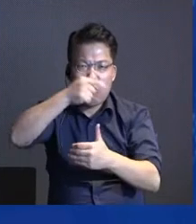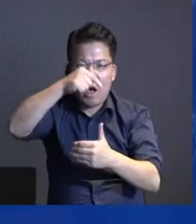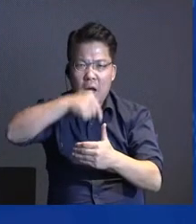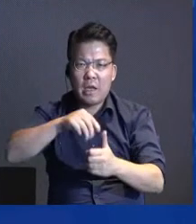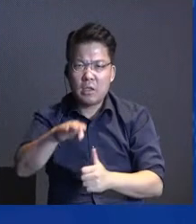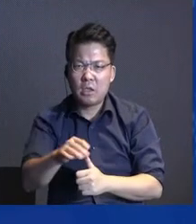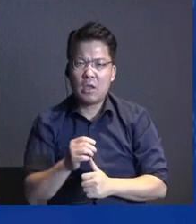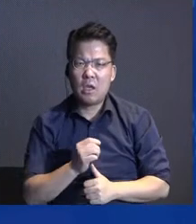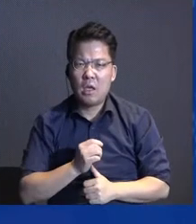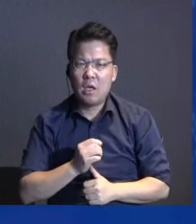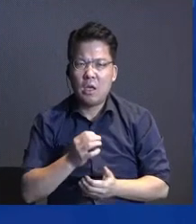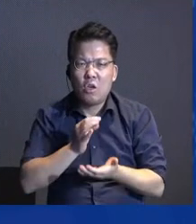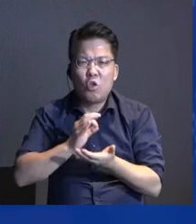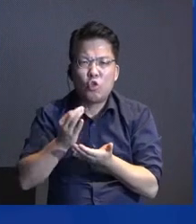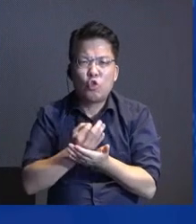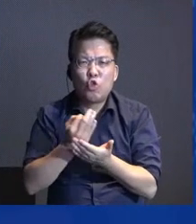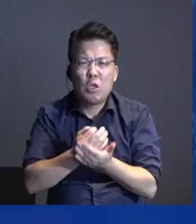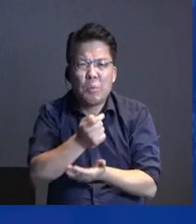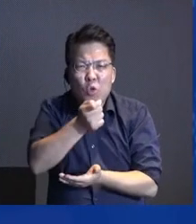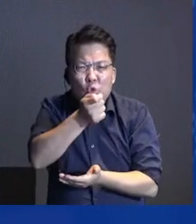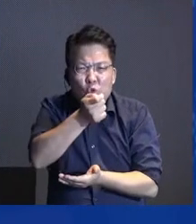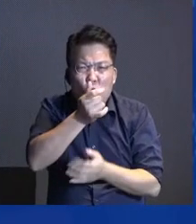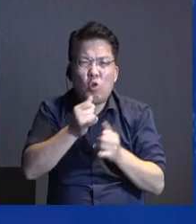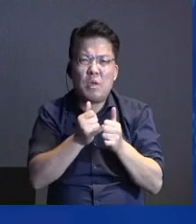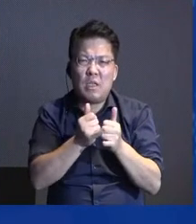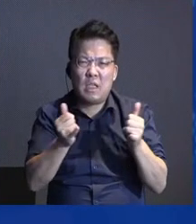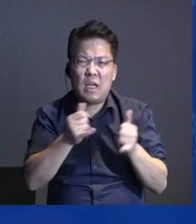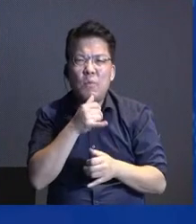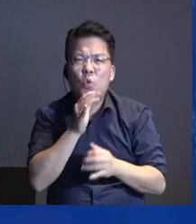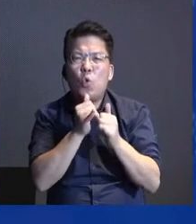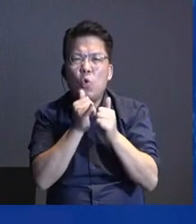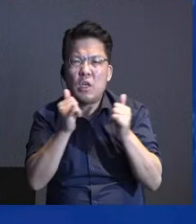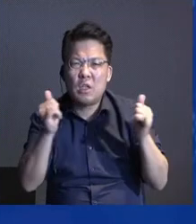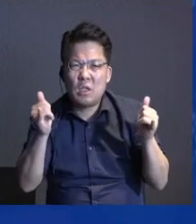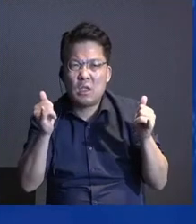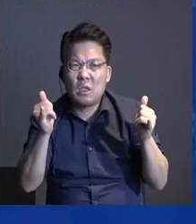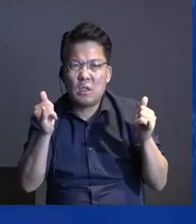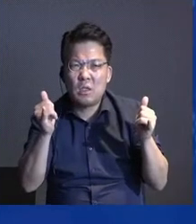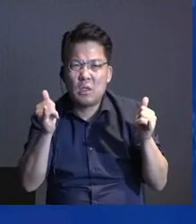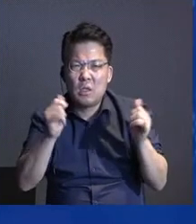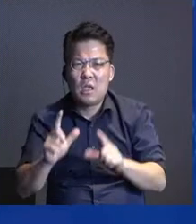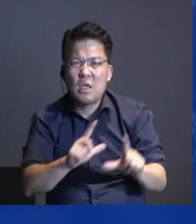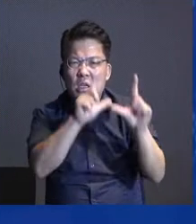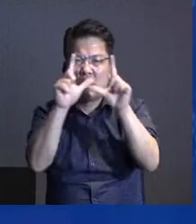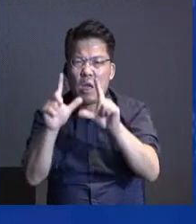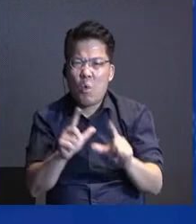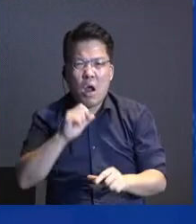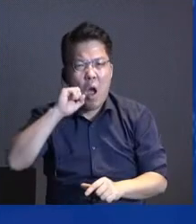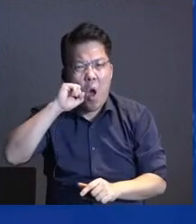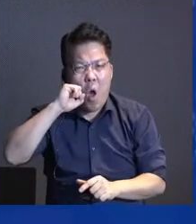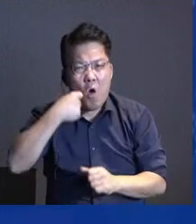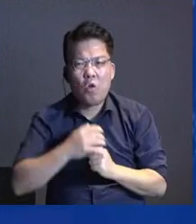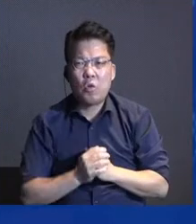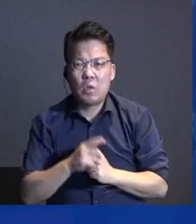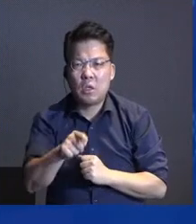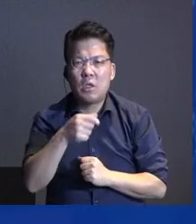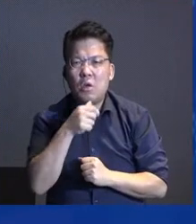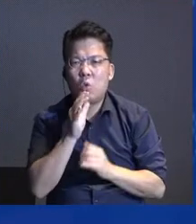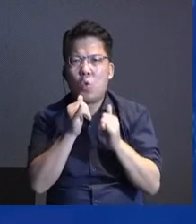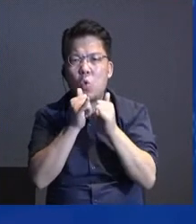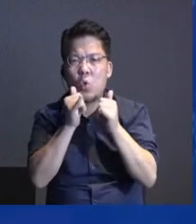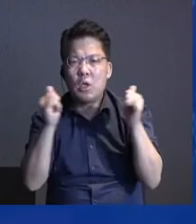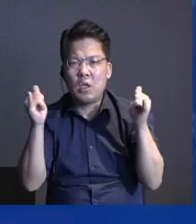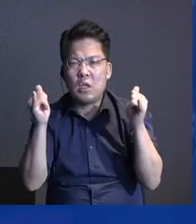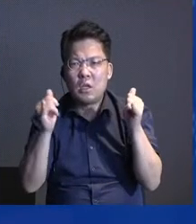sufficient income in Korea. They are suffering not only from financial difficulties, housing